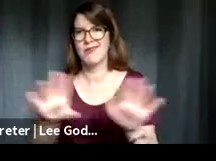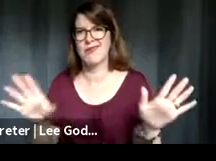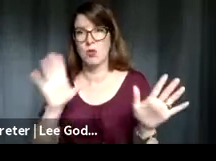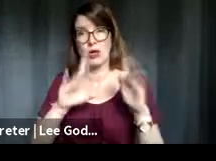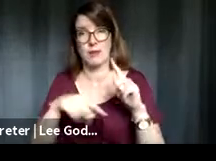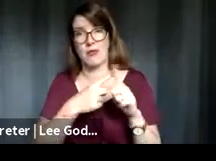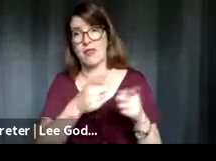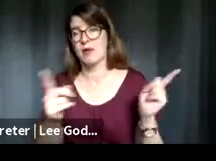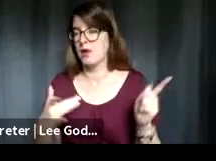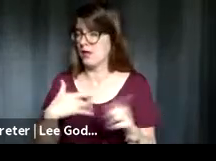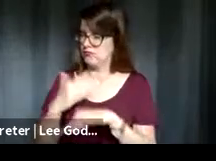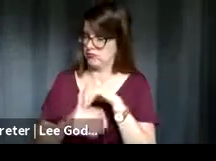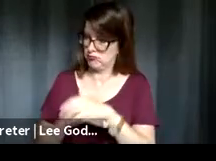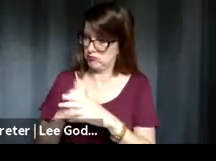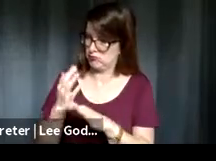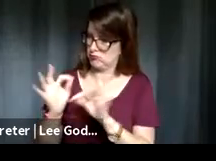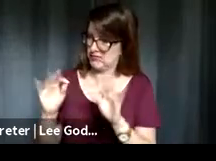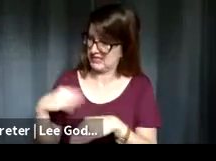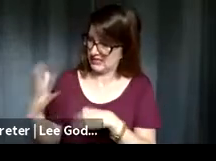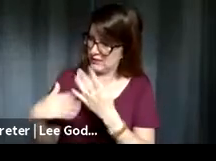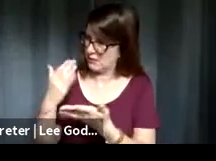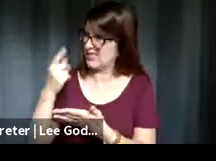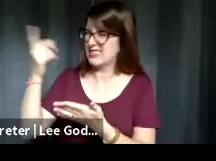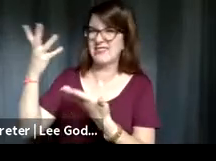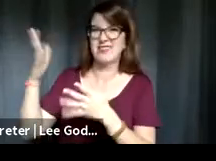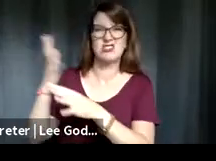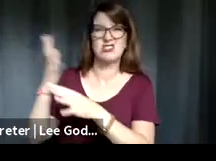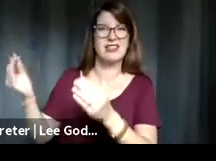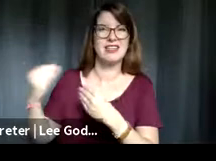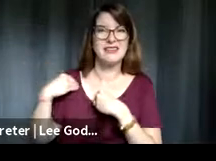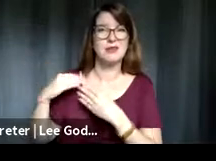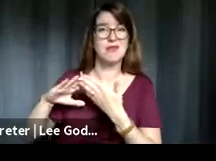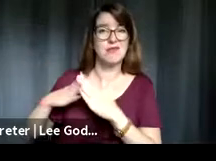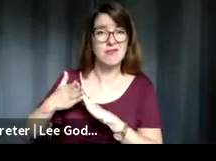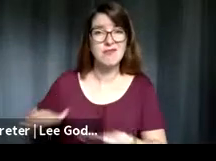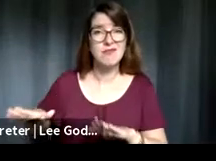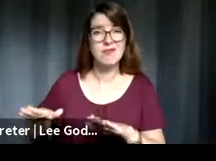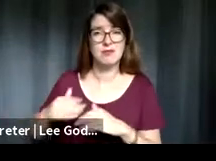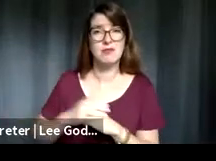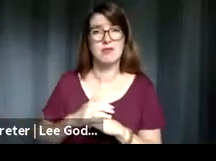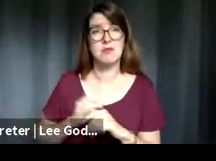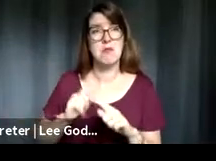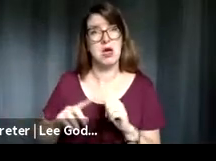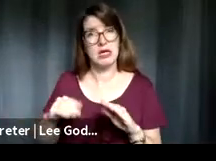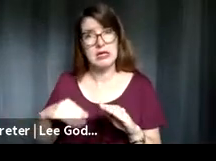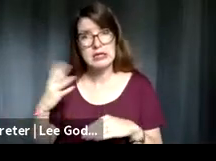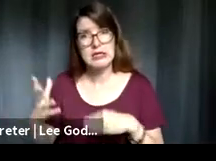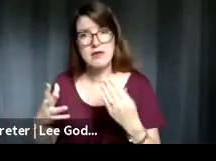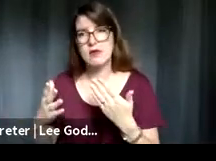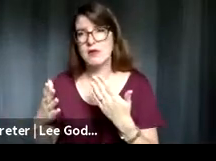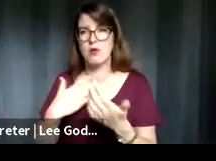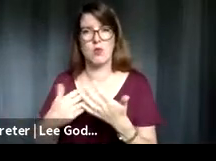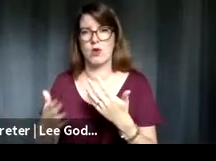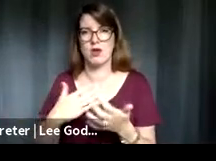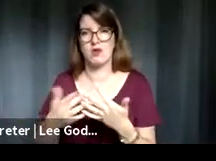freely forgiving because God has freely forgiven you in Christ. But then giving with whatever measure